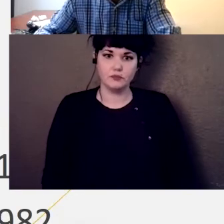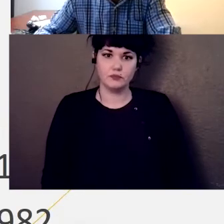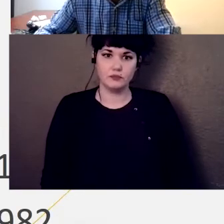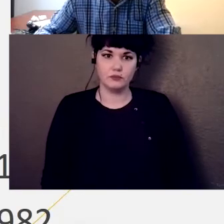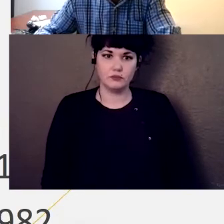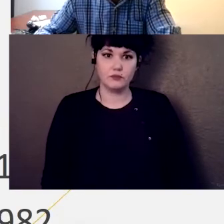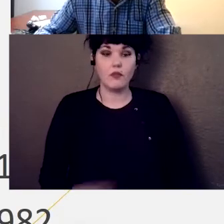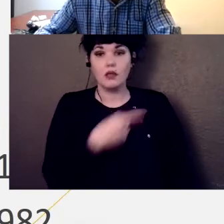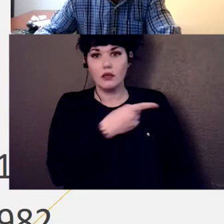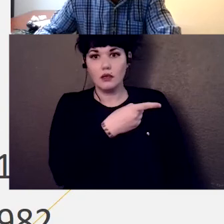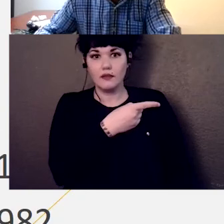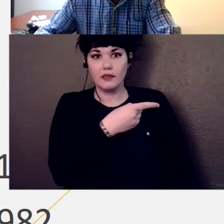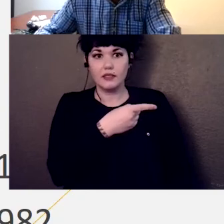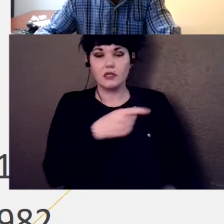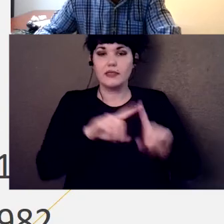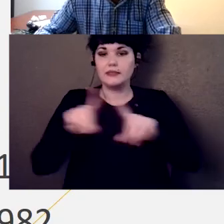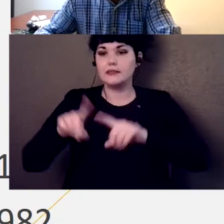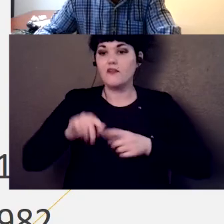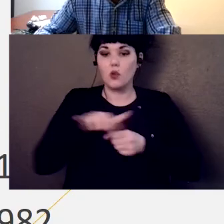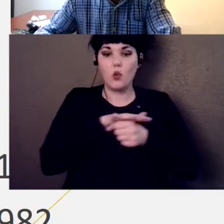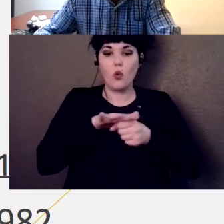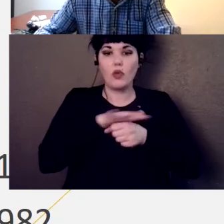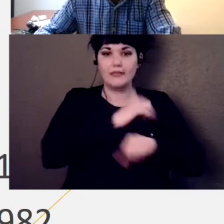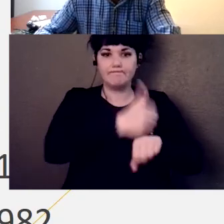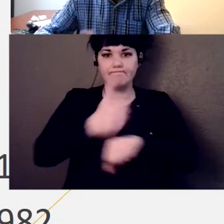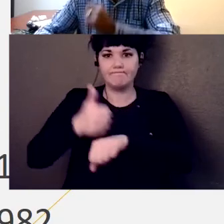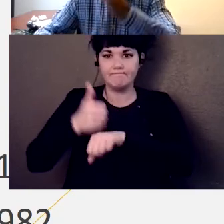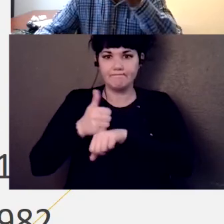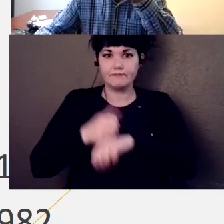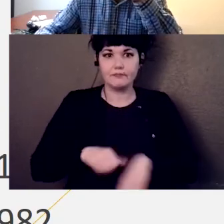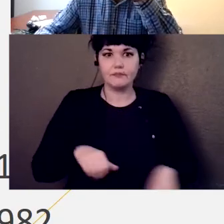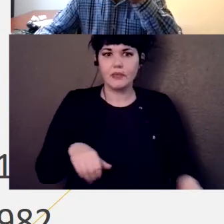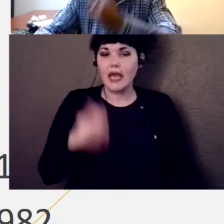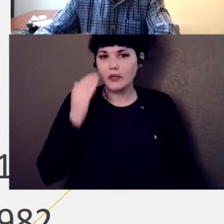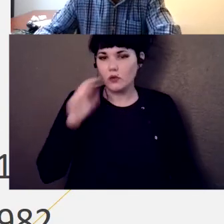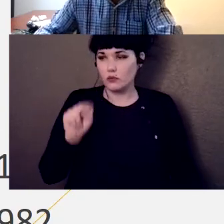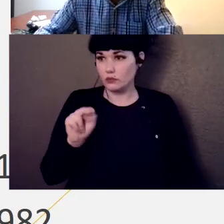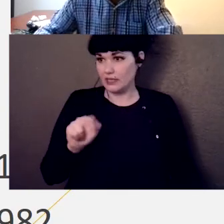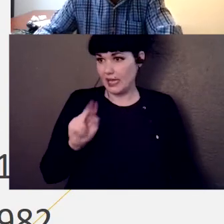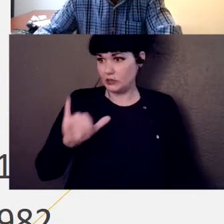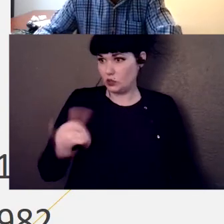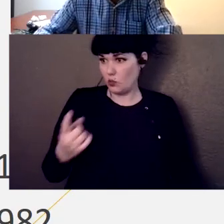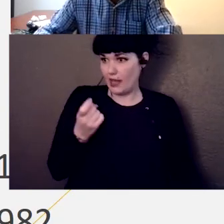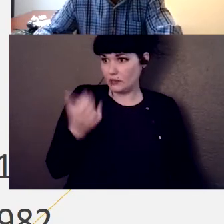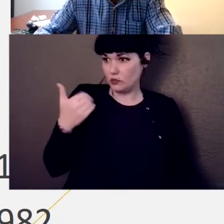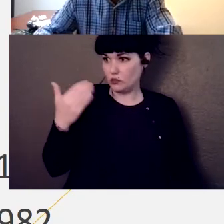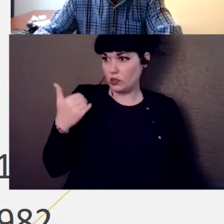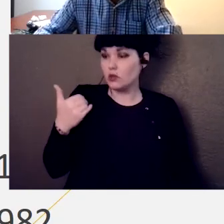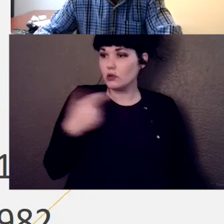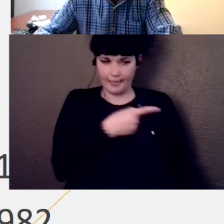And then these are the locations. So I know, Nancy, I think you asked earlier. These are the